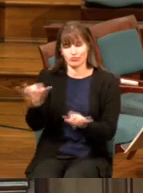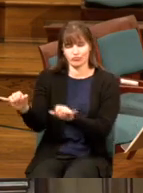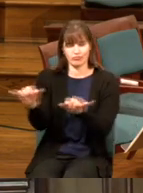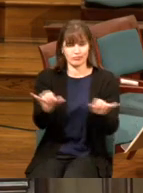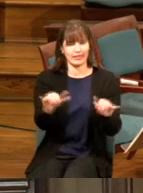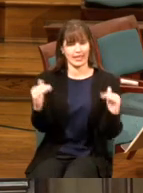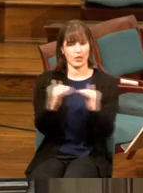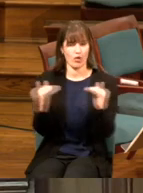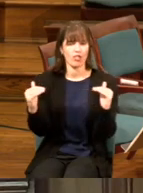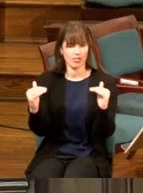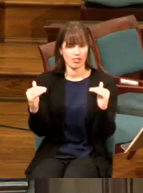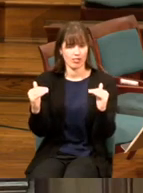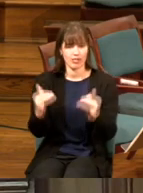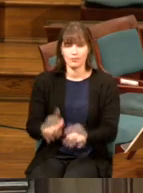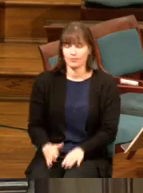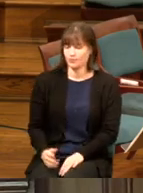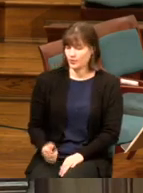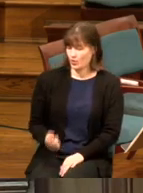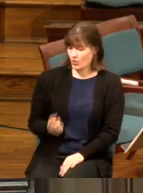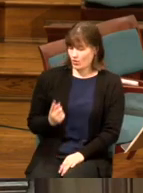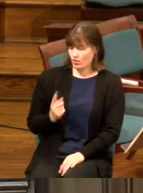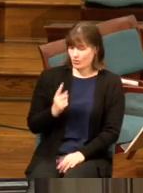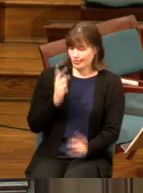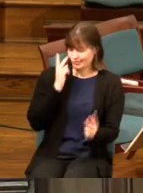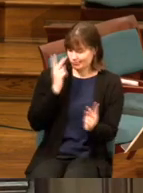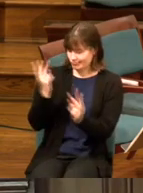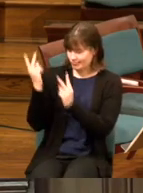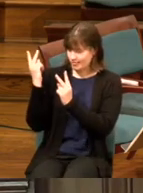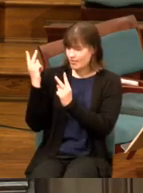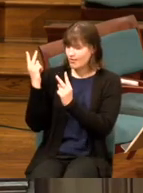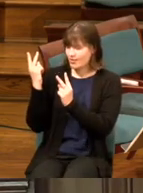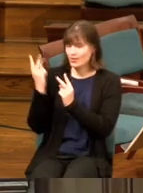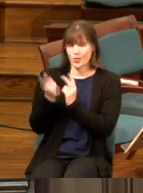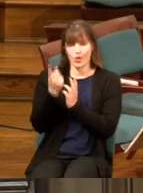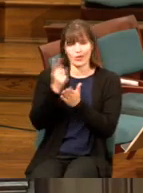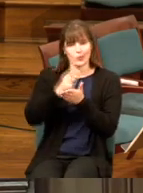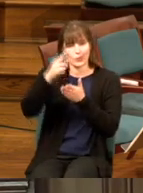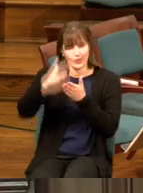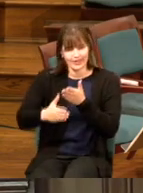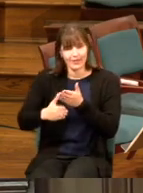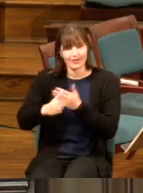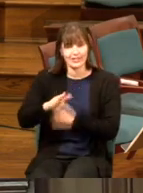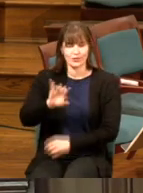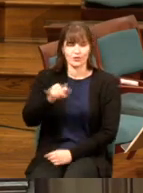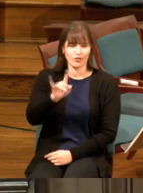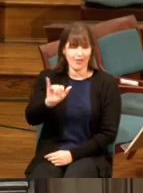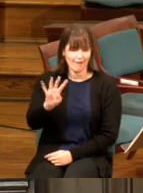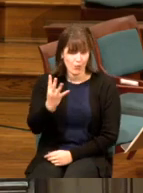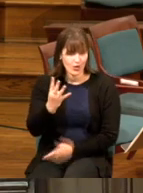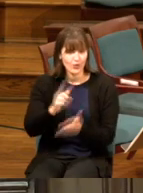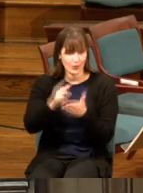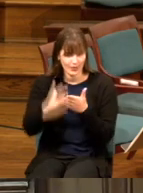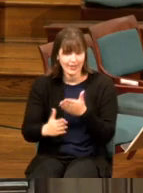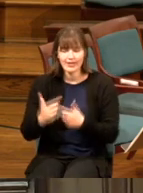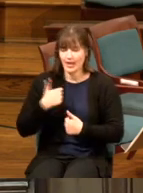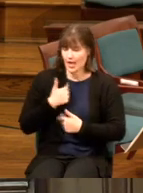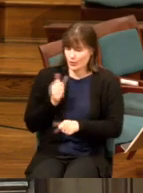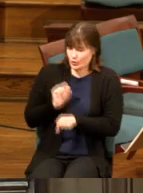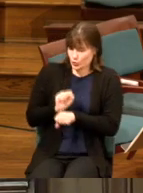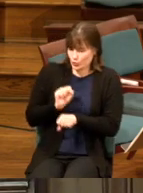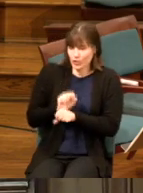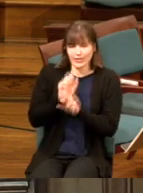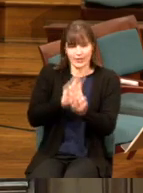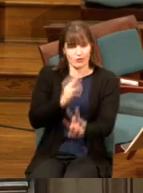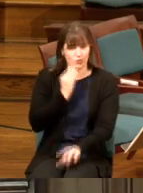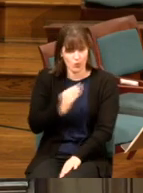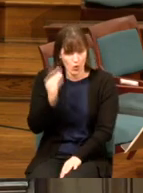One 4th of July weekend, a few years ago, I was working and a distressed family came